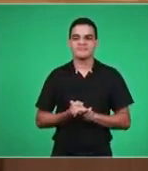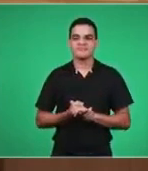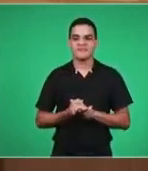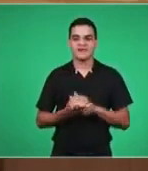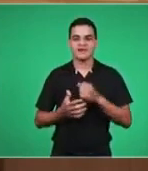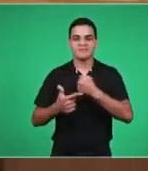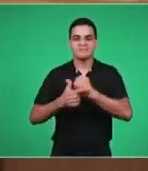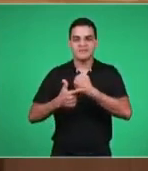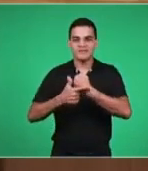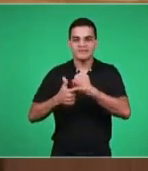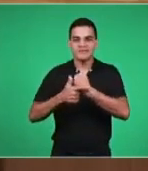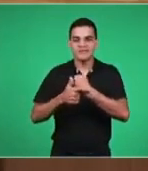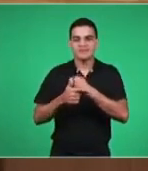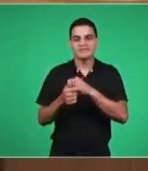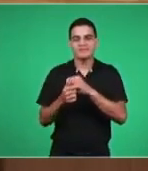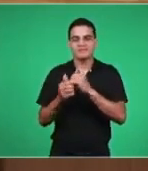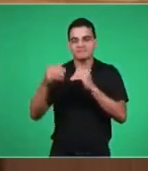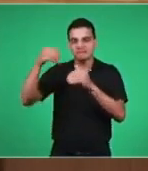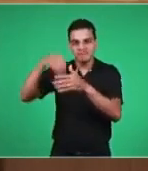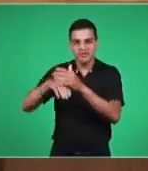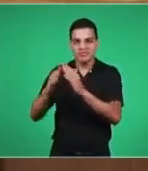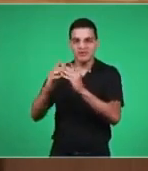says that